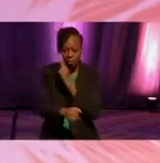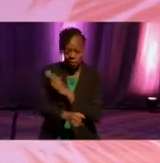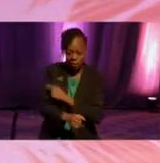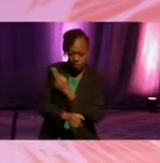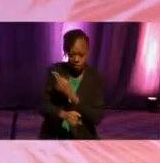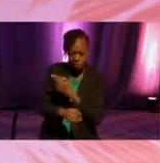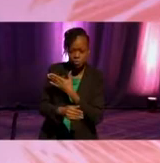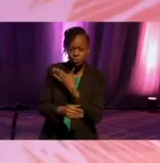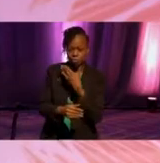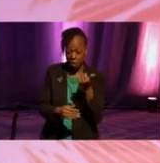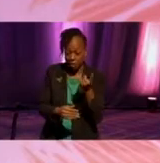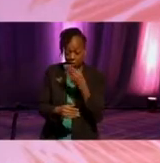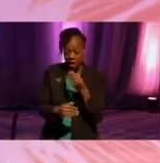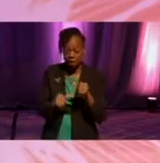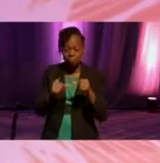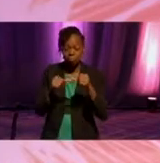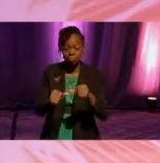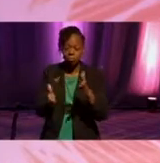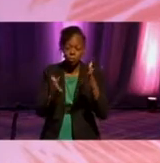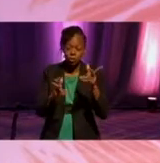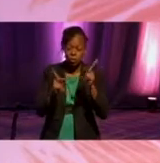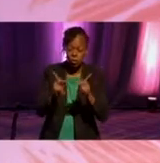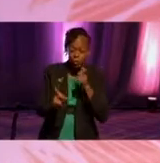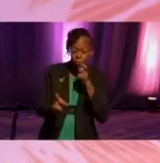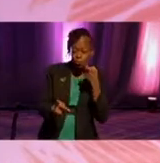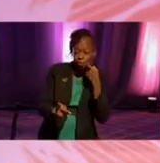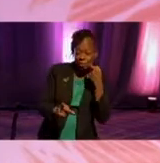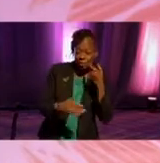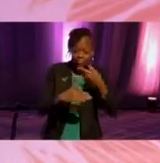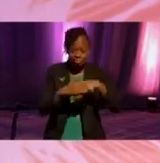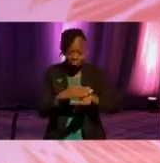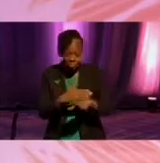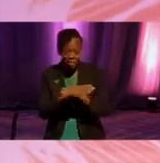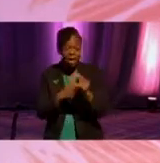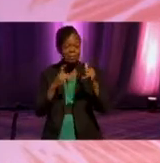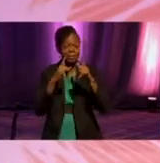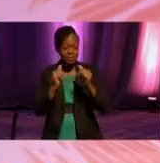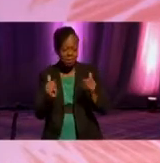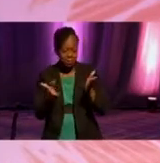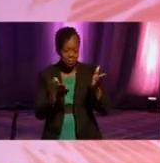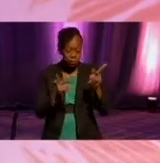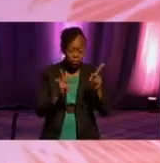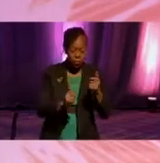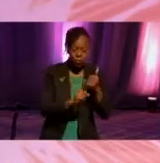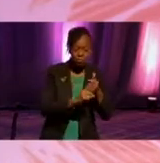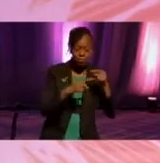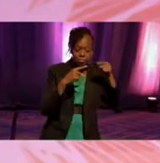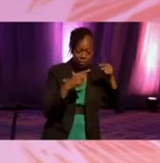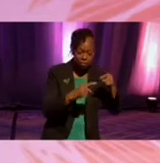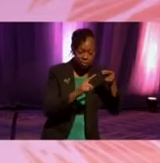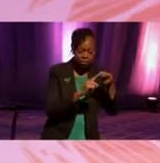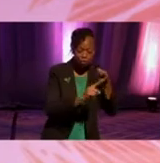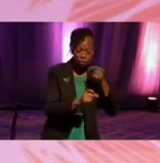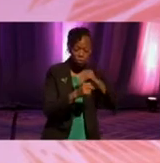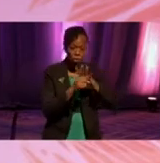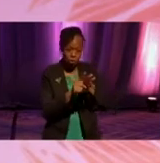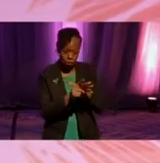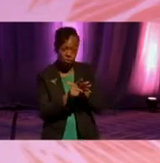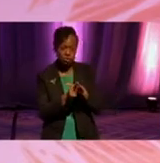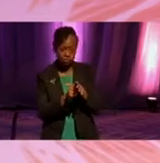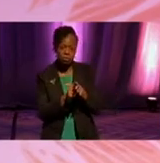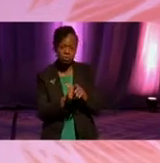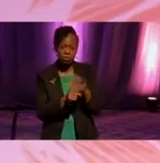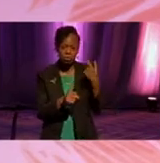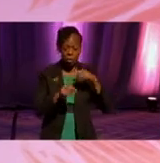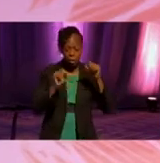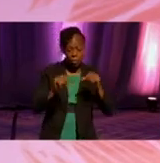serve people who are having babies, at the same time serve people who are suffering from COVID. So we